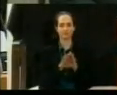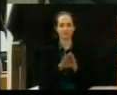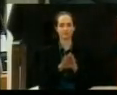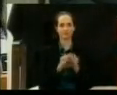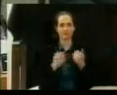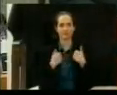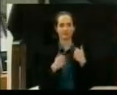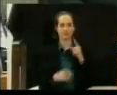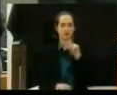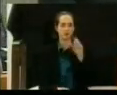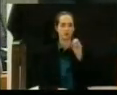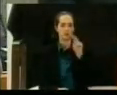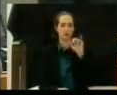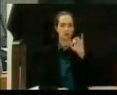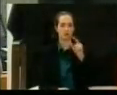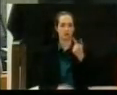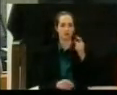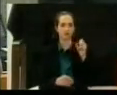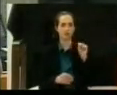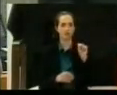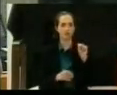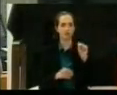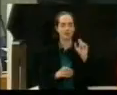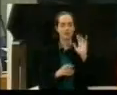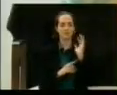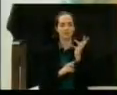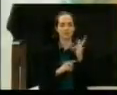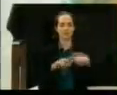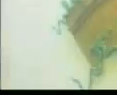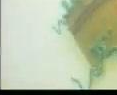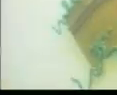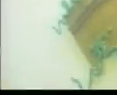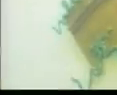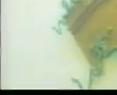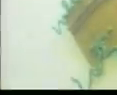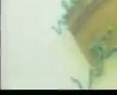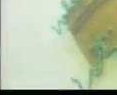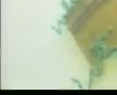Yes. Make it recess for 5 minutes? at least 10 minutes.